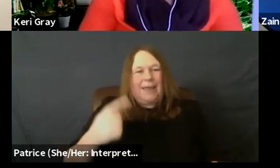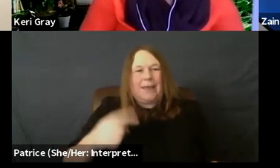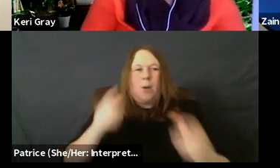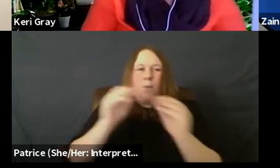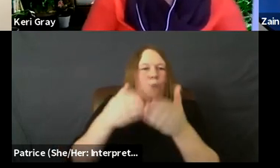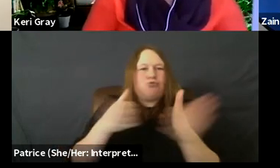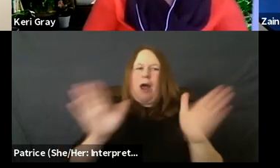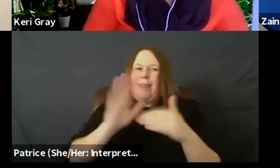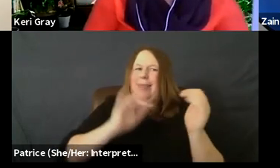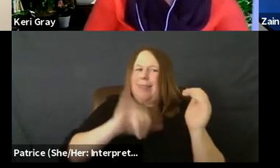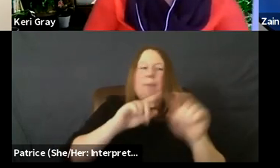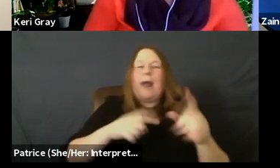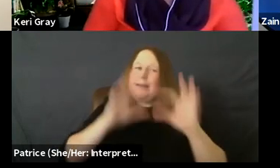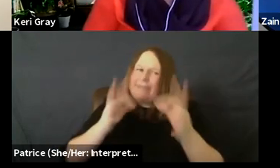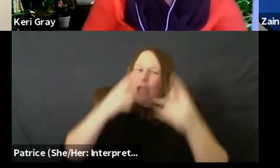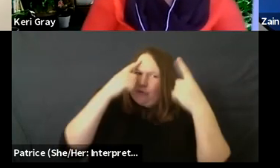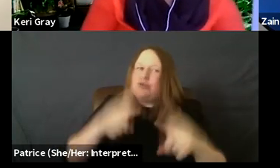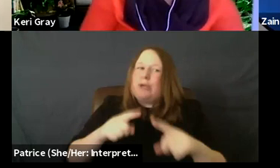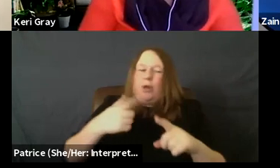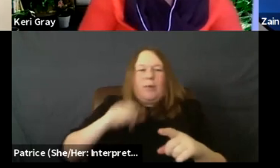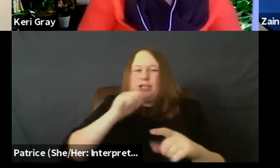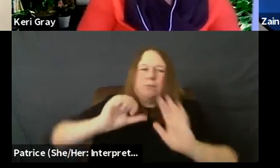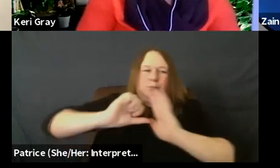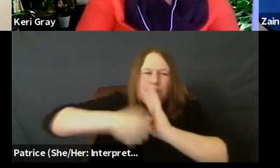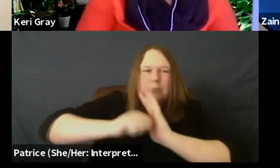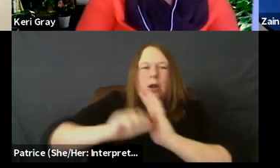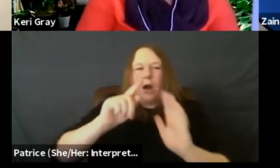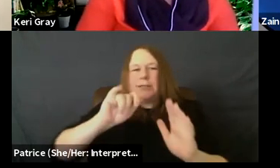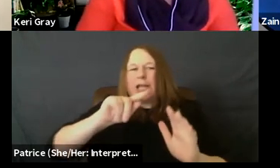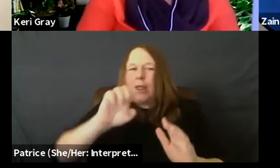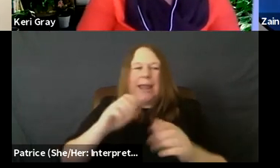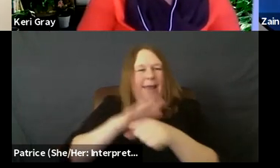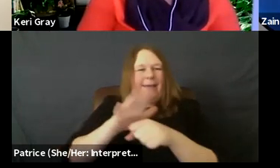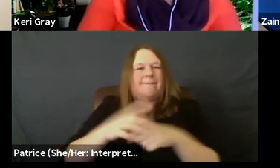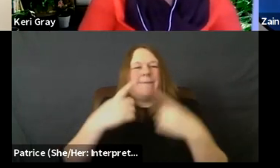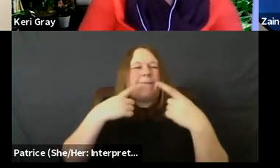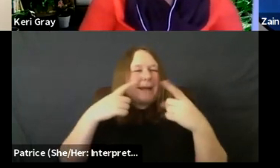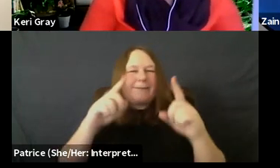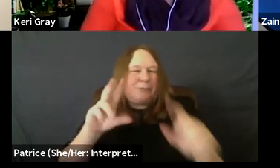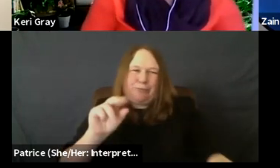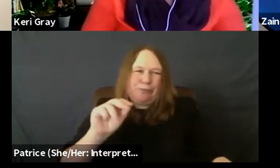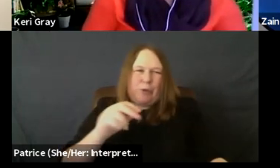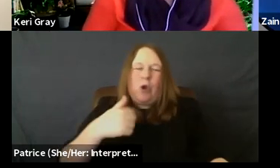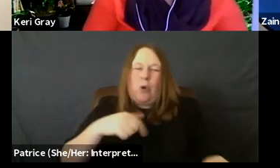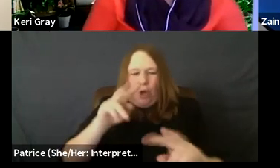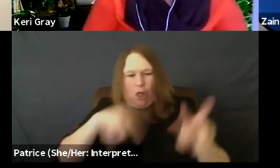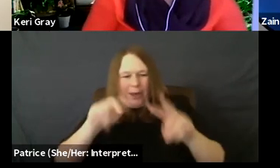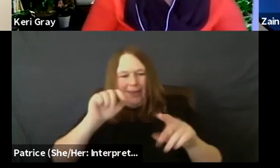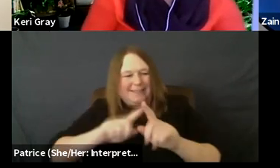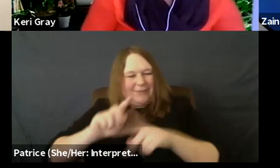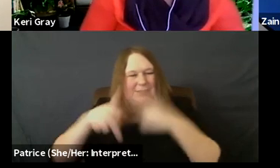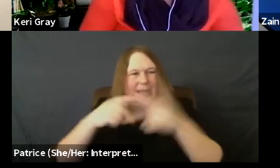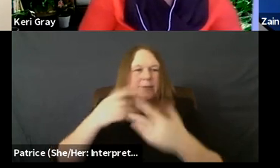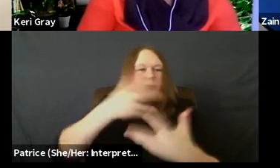that, but I completely agree that we don't articulate it effectively enough, that we really, in looking at the kinds of